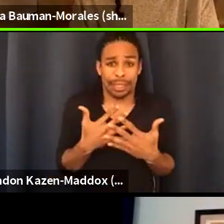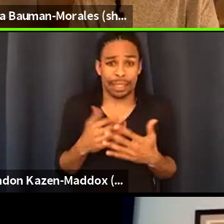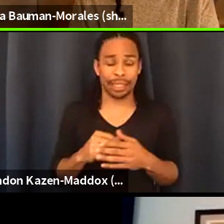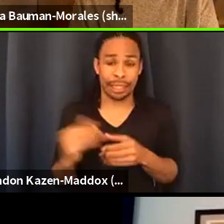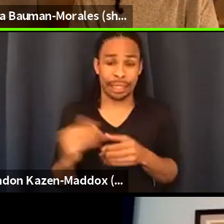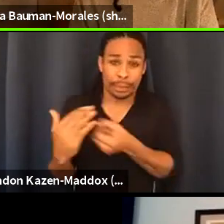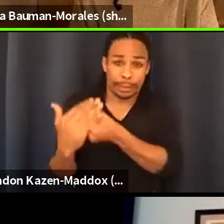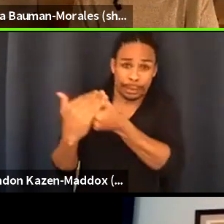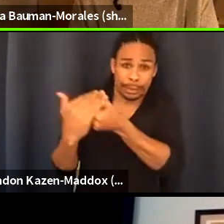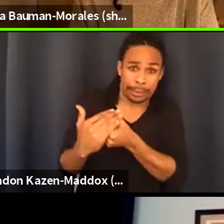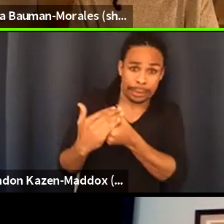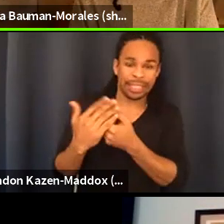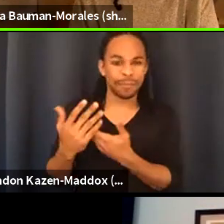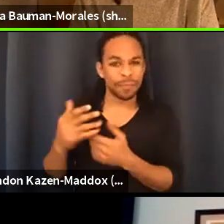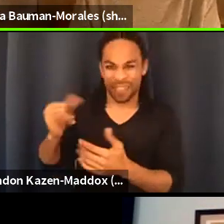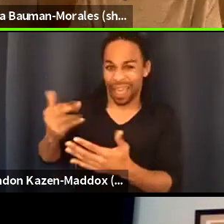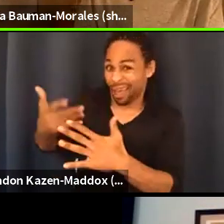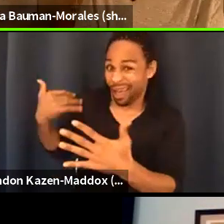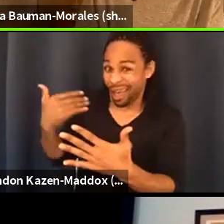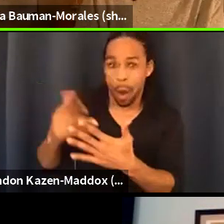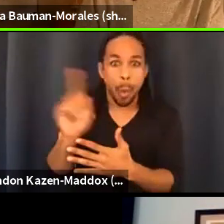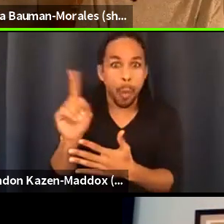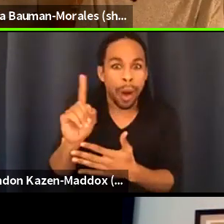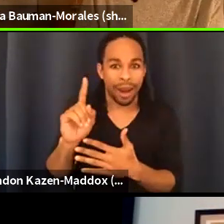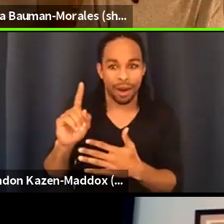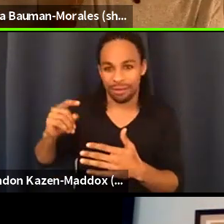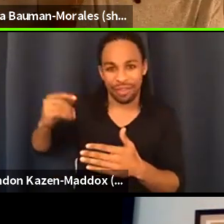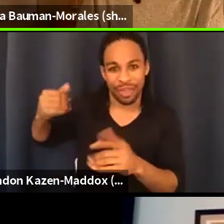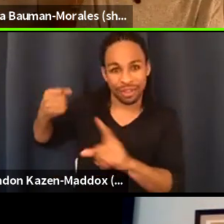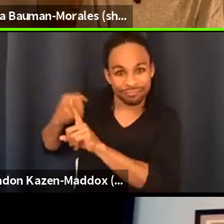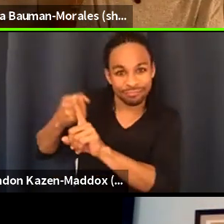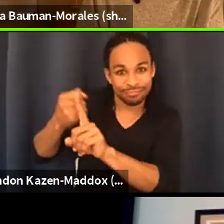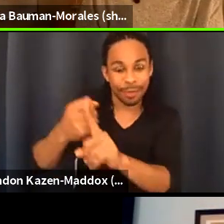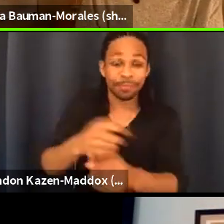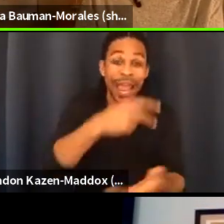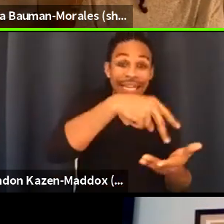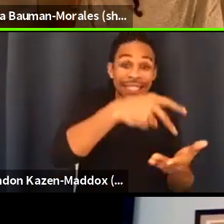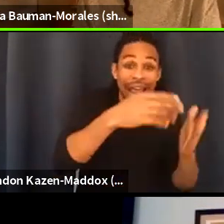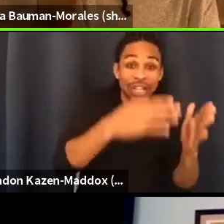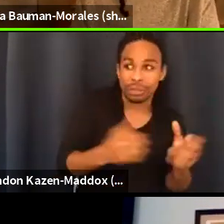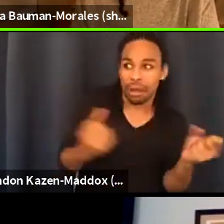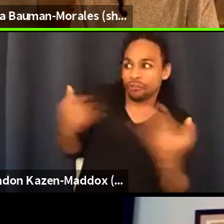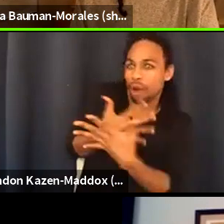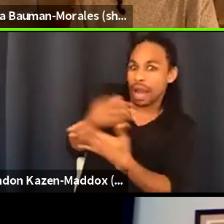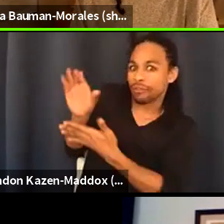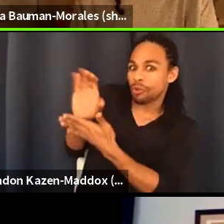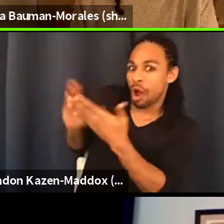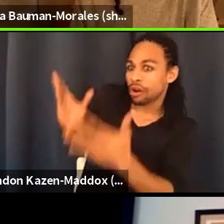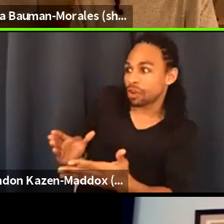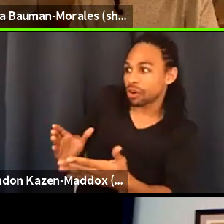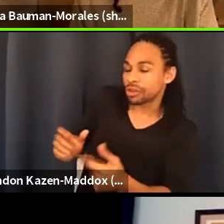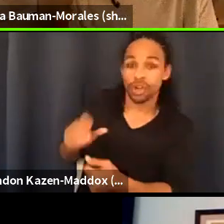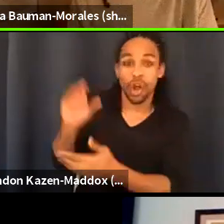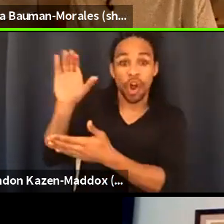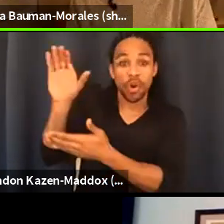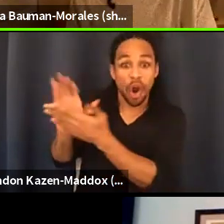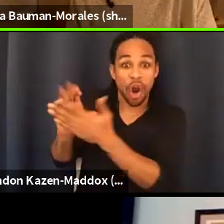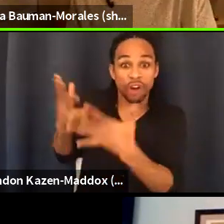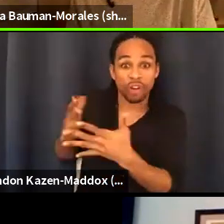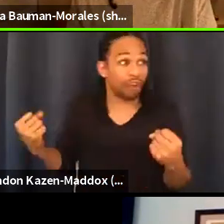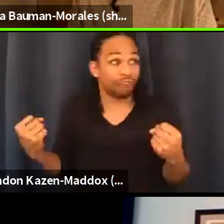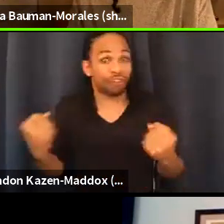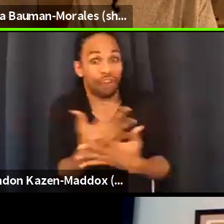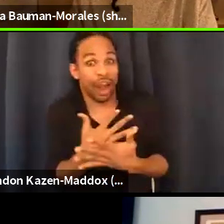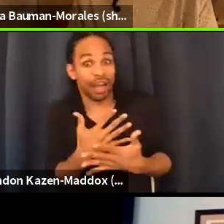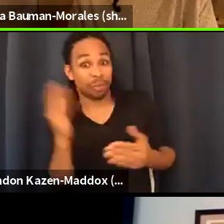Dancers are afraid of choreographers. Choreographers are afraid of presenters. Presenters are afraid of funders. Funders are